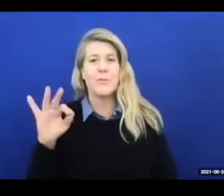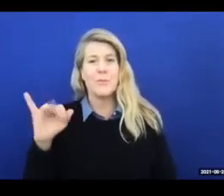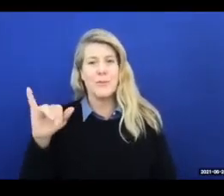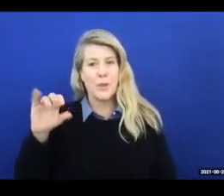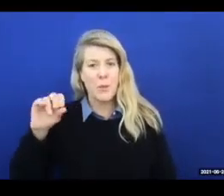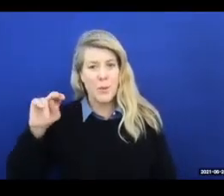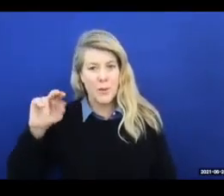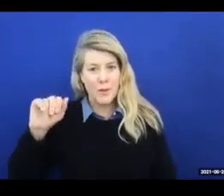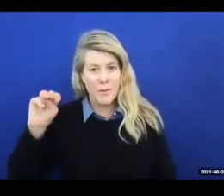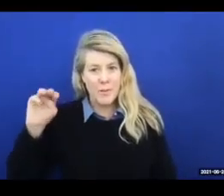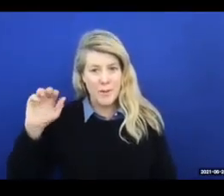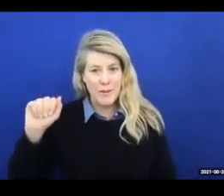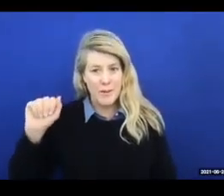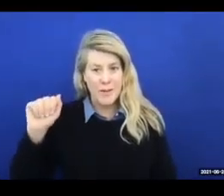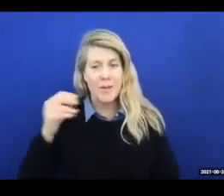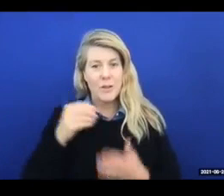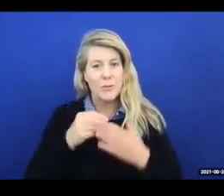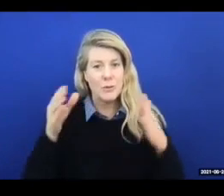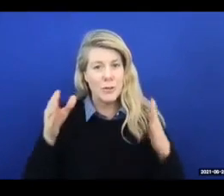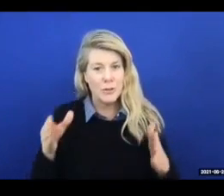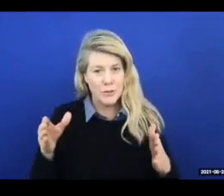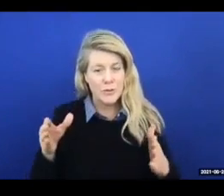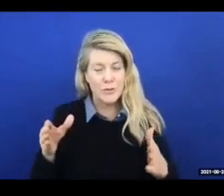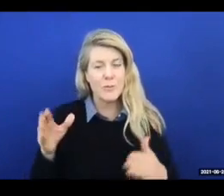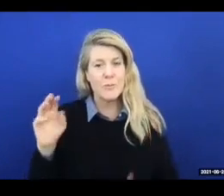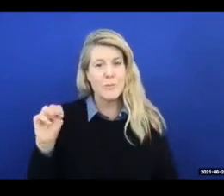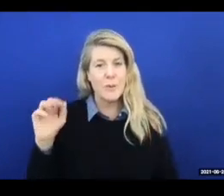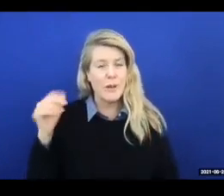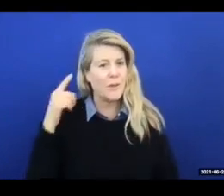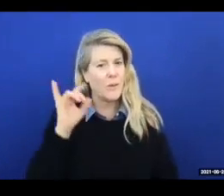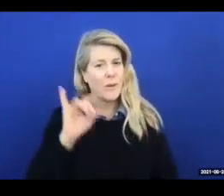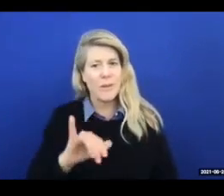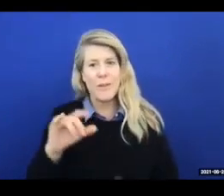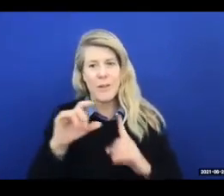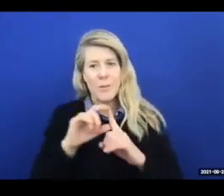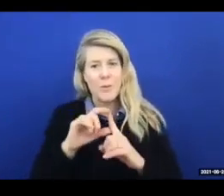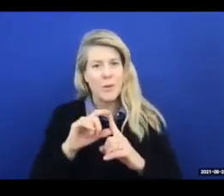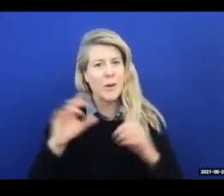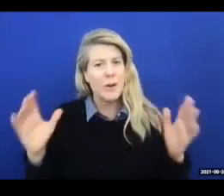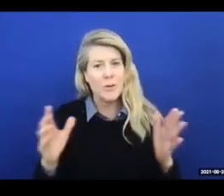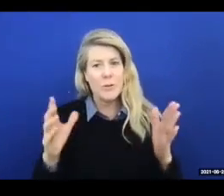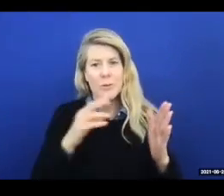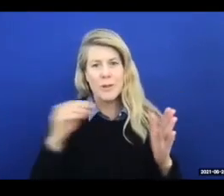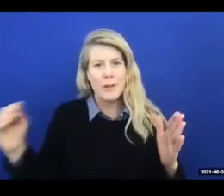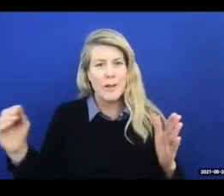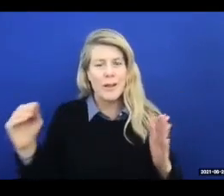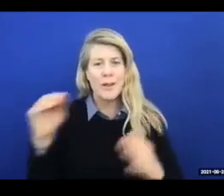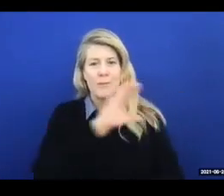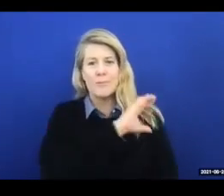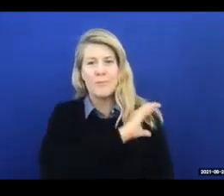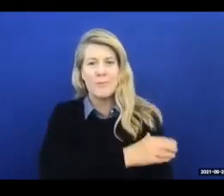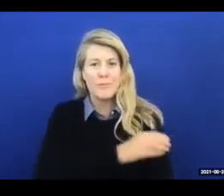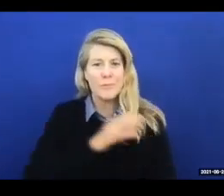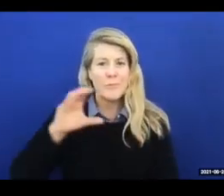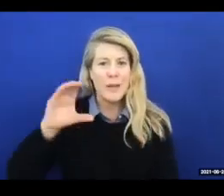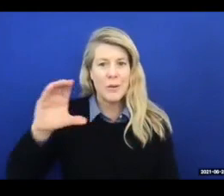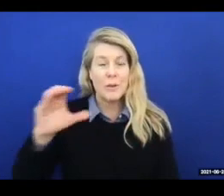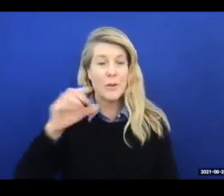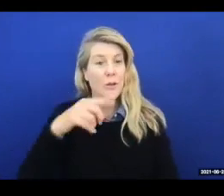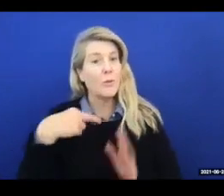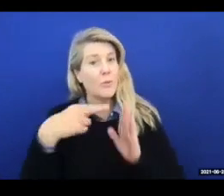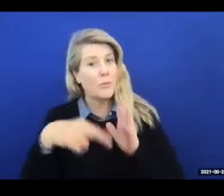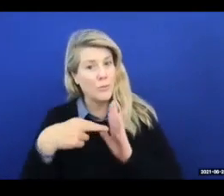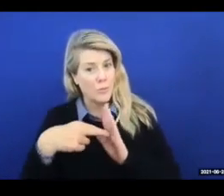your inspiring words of encouragement and empowerment. You are a role model of